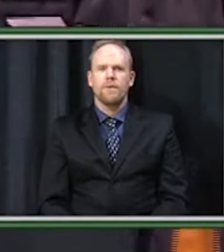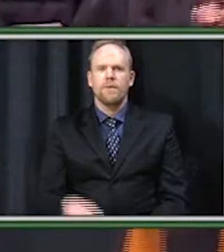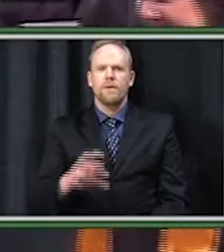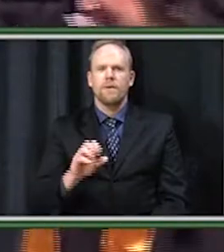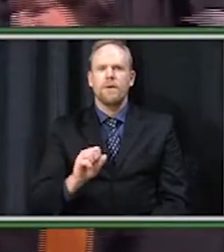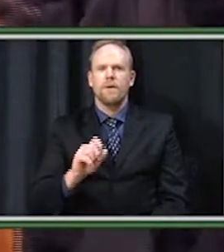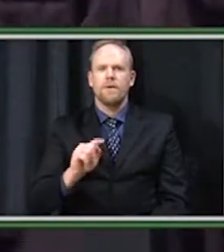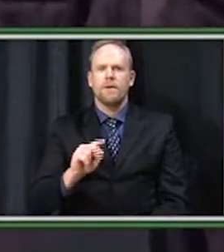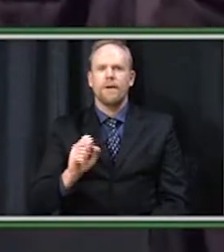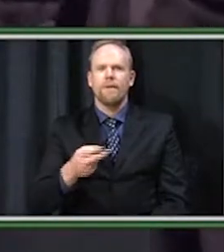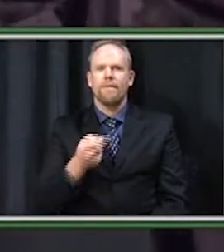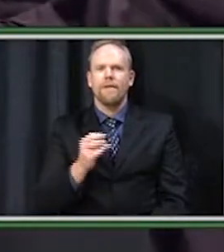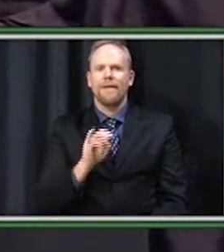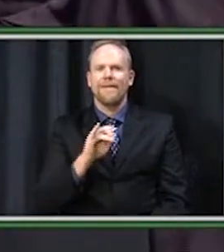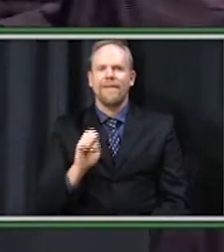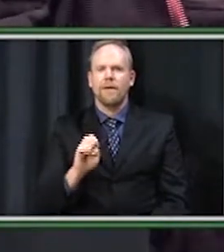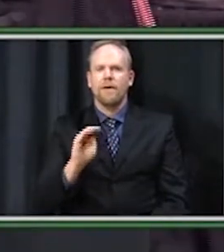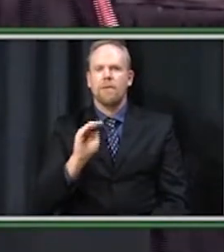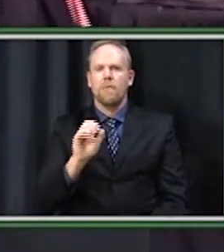Stephanie Longoria.